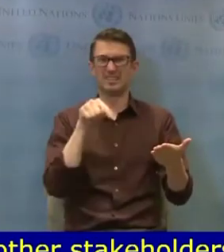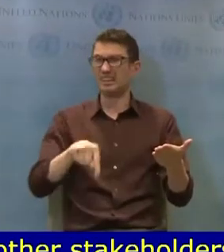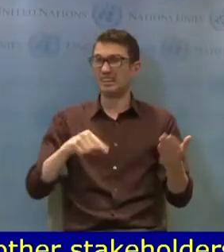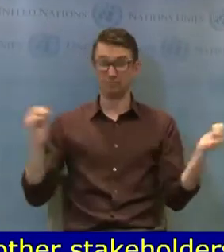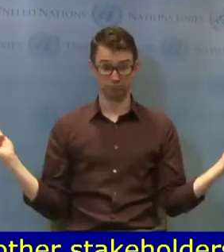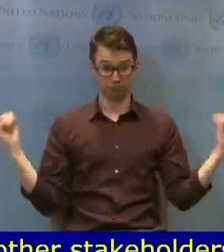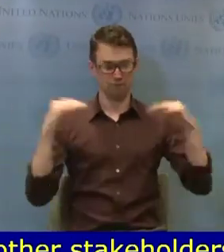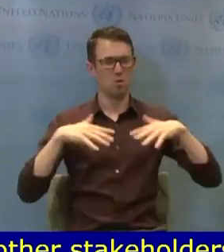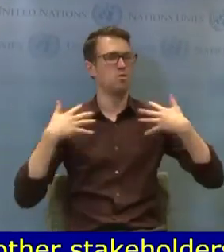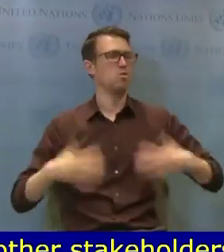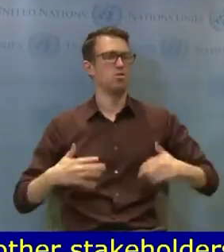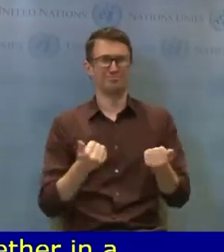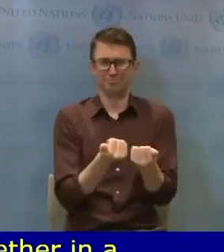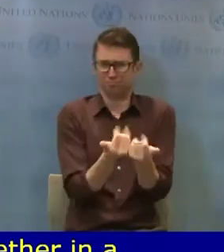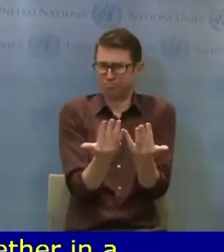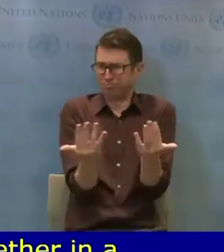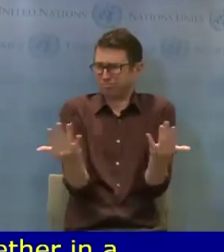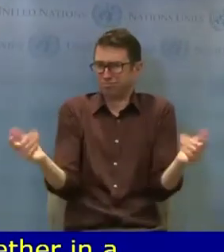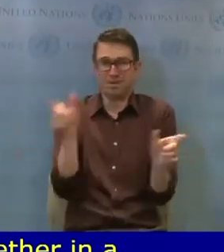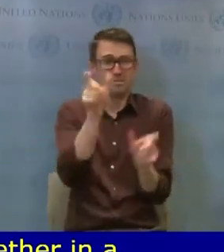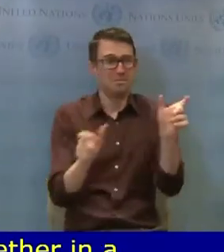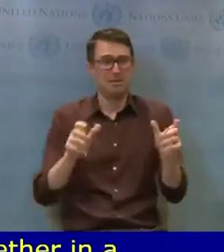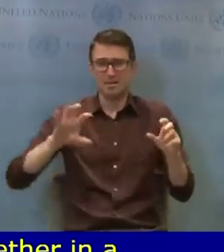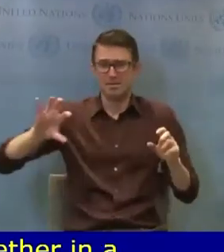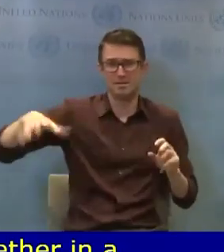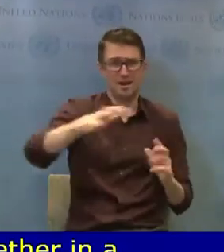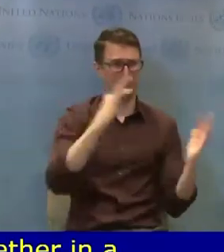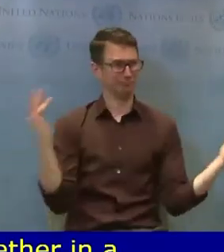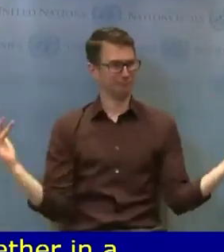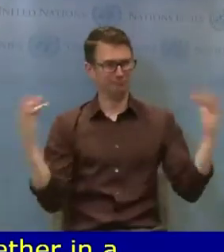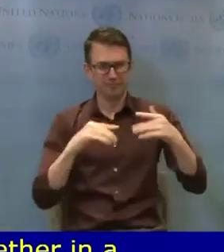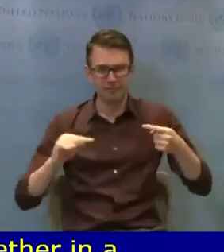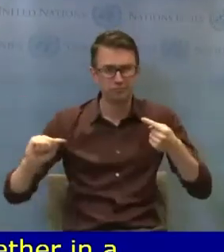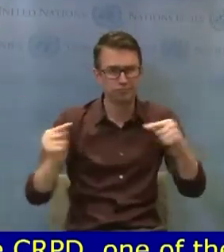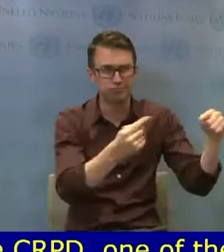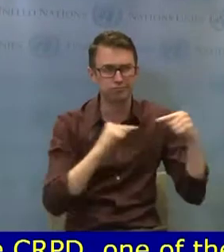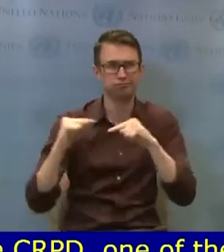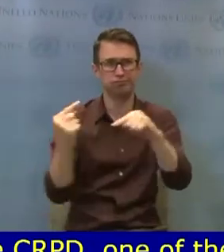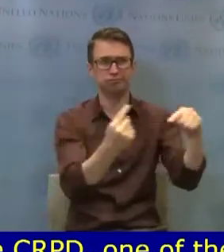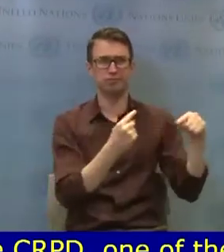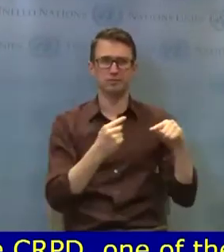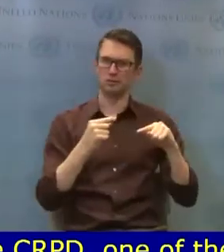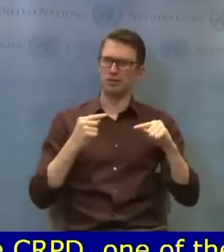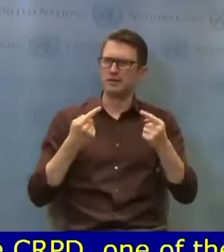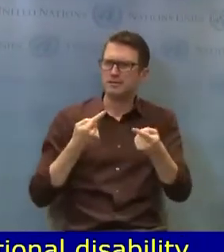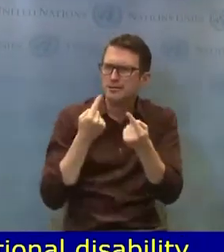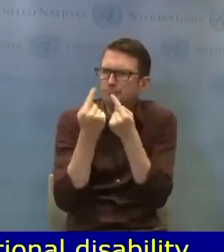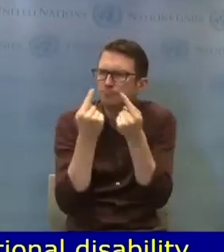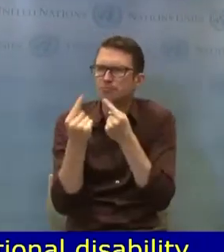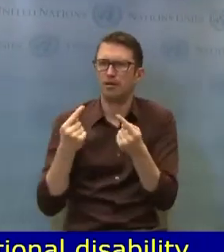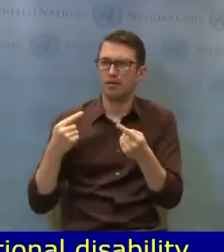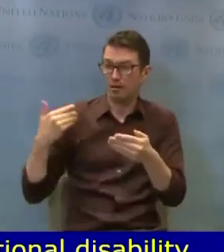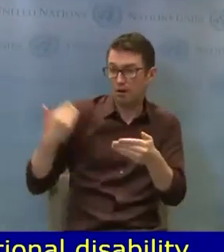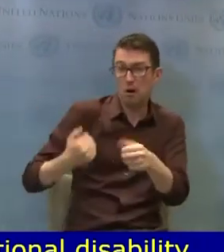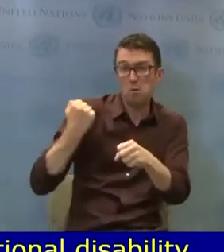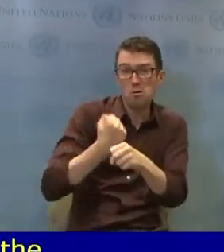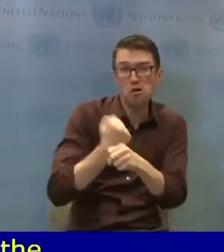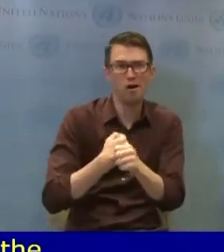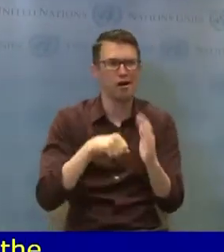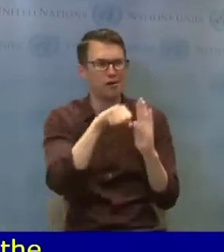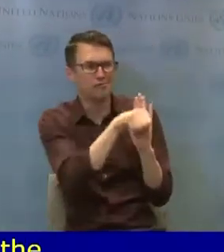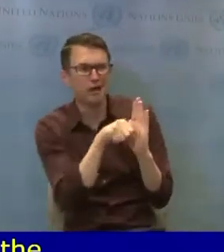convention, share experiences and ideas to forge a new way forward in creating a more inclusive and equal